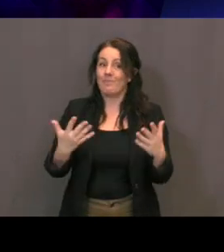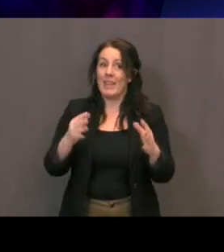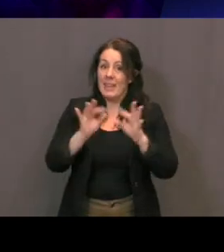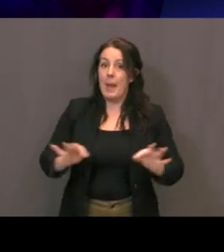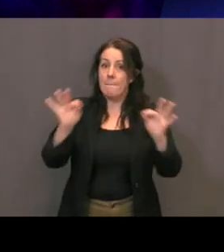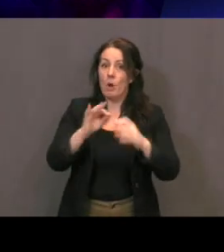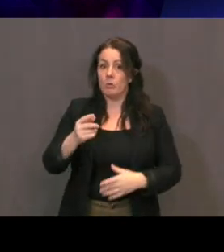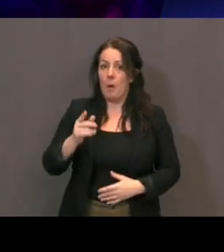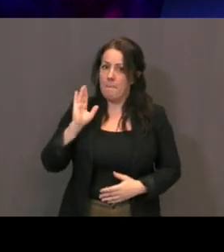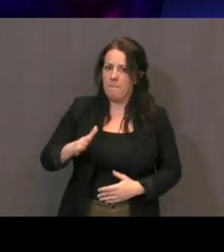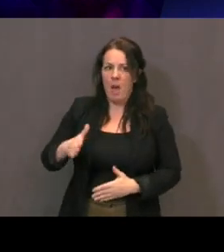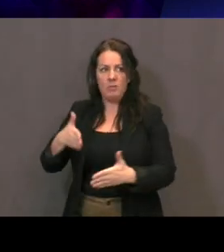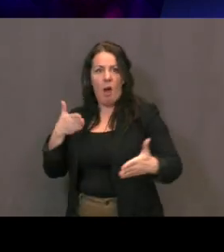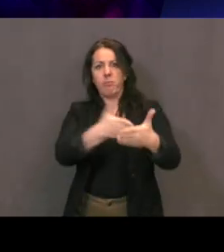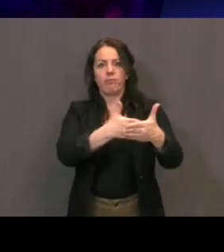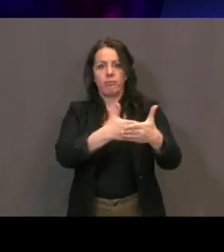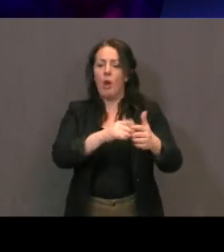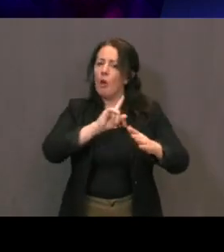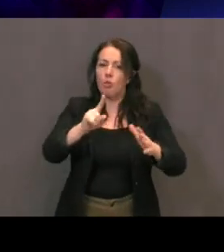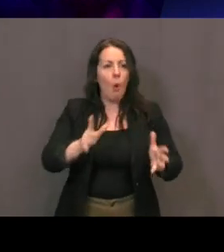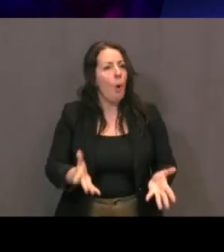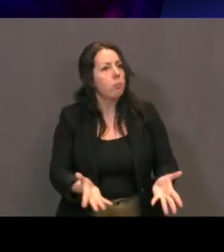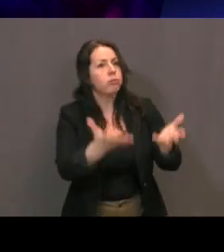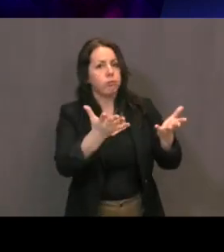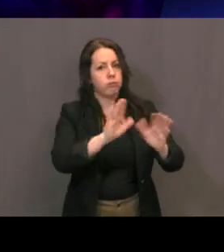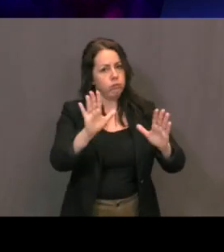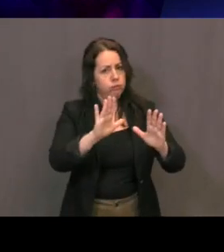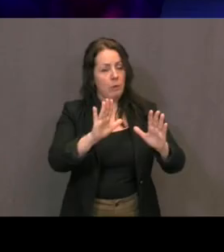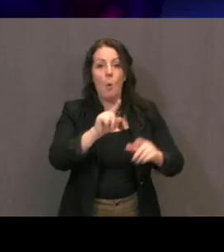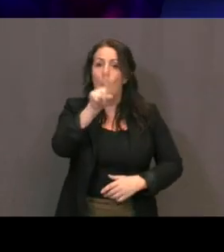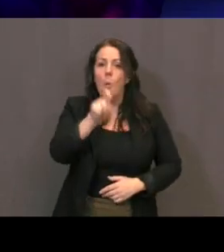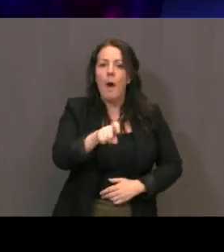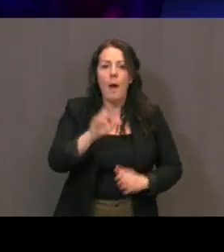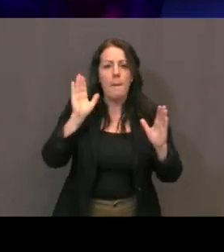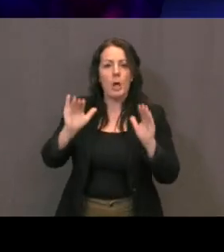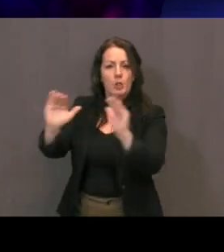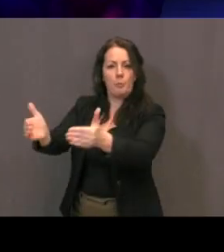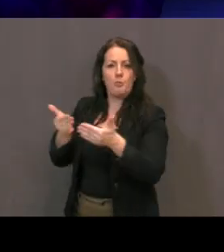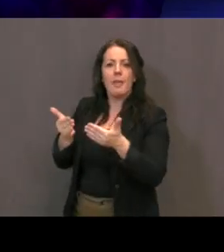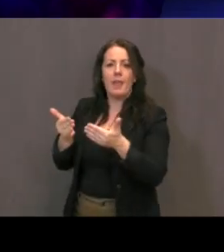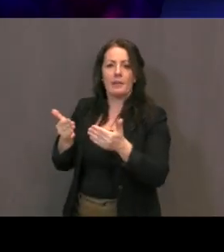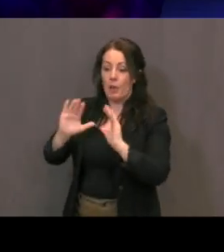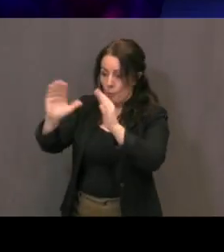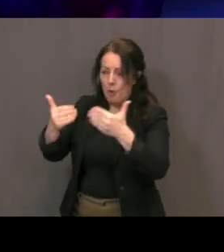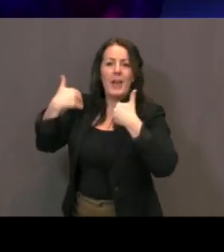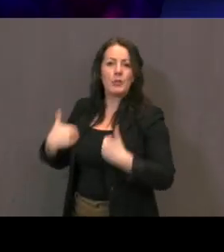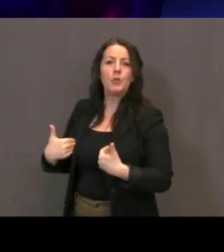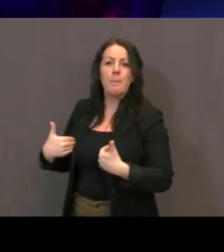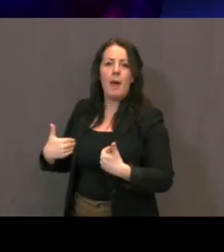to basically safeguard what it means to be human. And so what I really want you